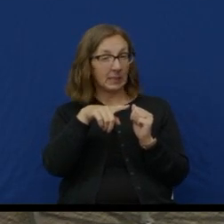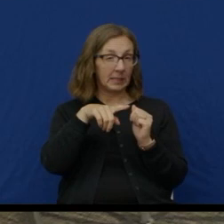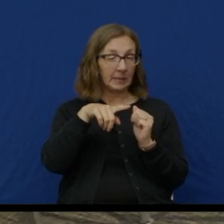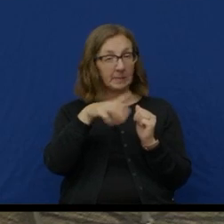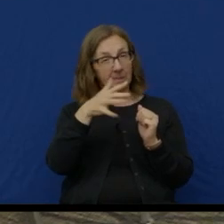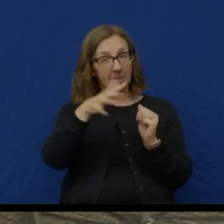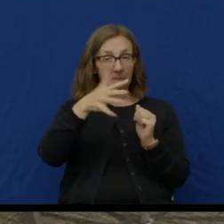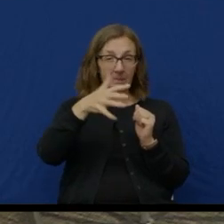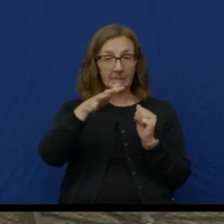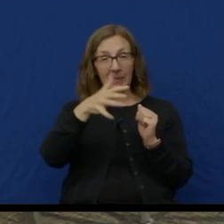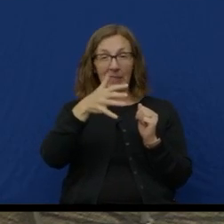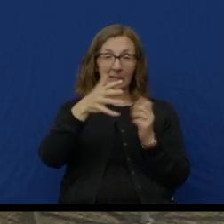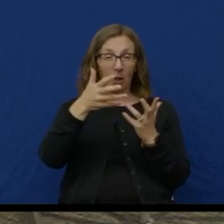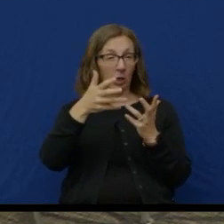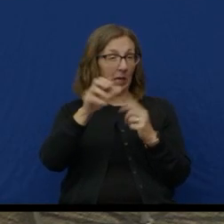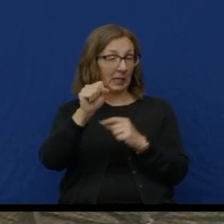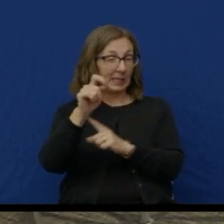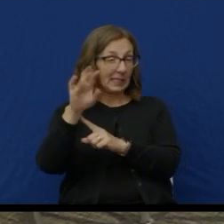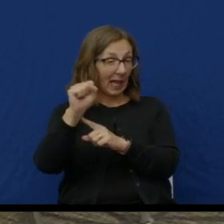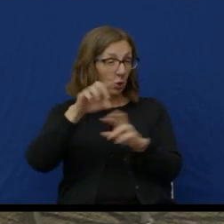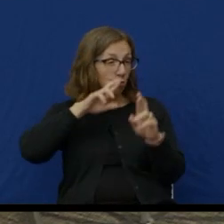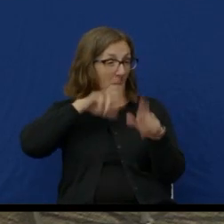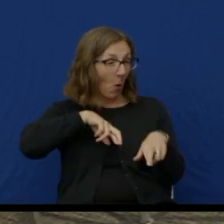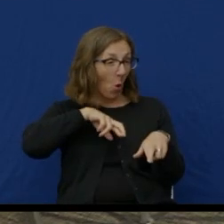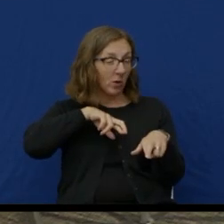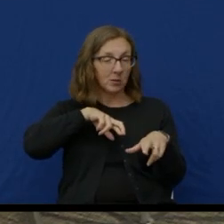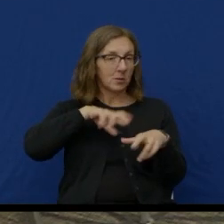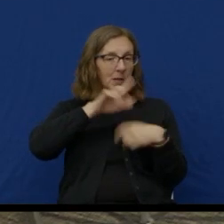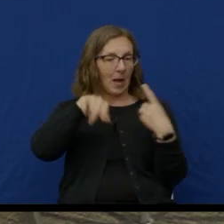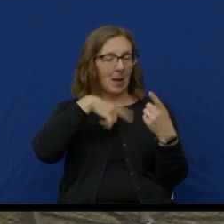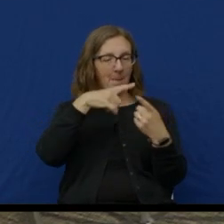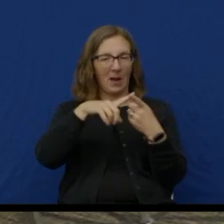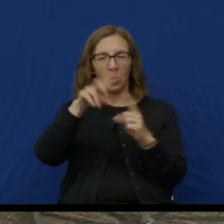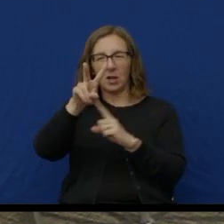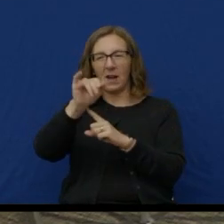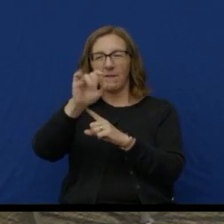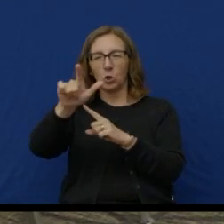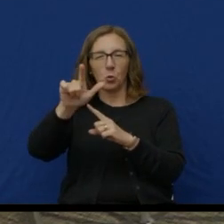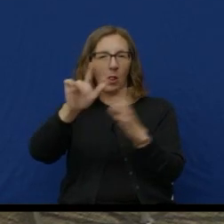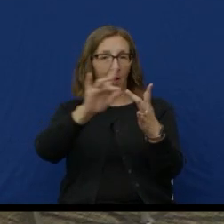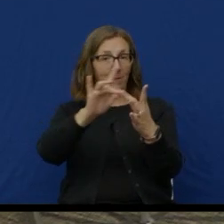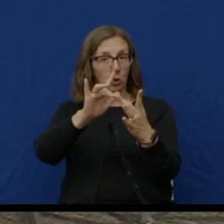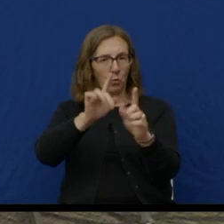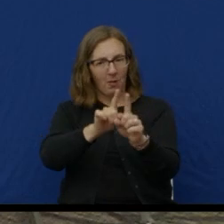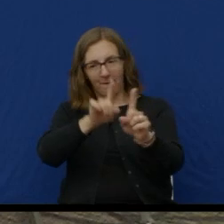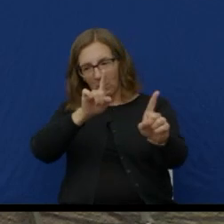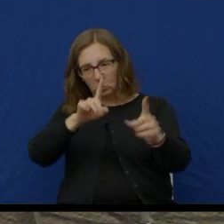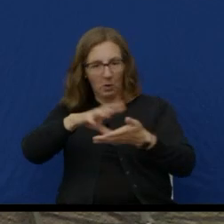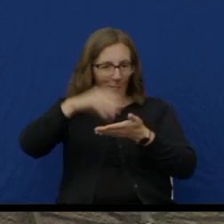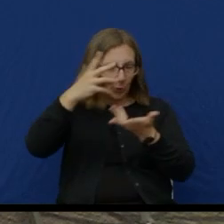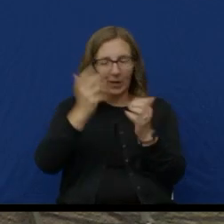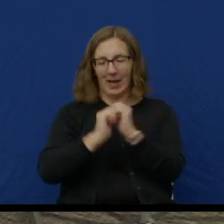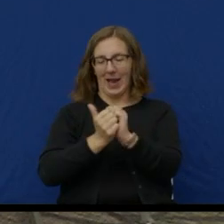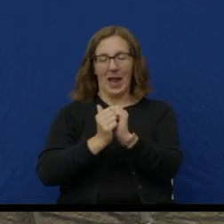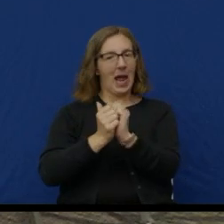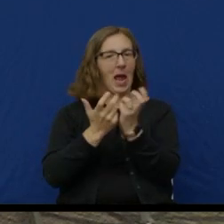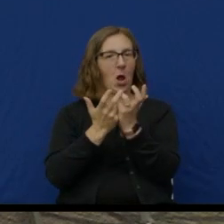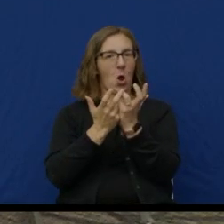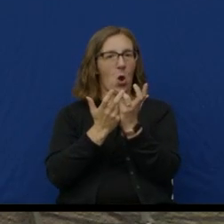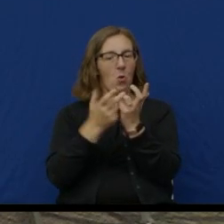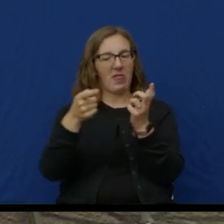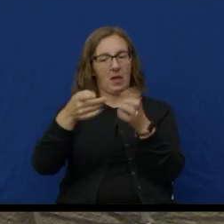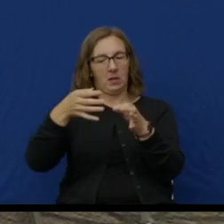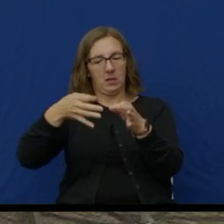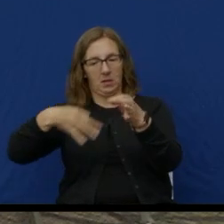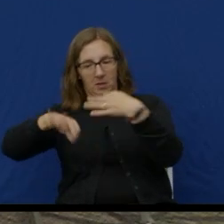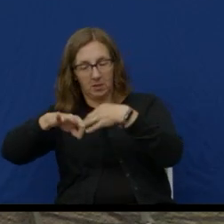of a status report that you can give us about virtual learning and how it is being used as a supplement